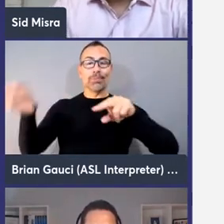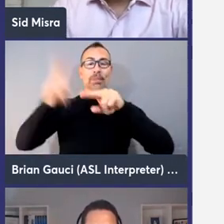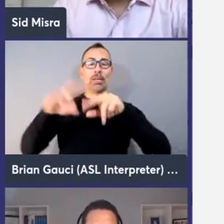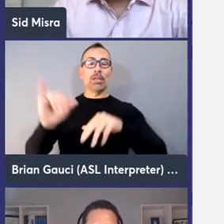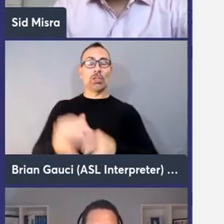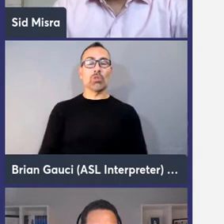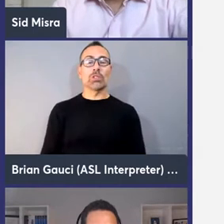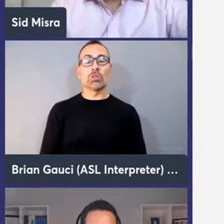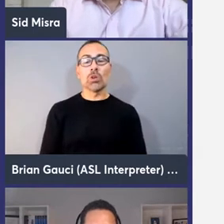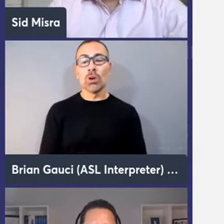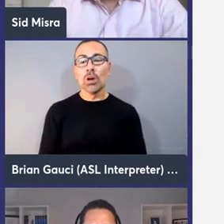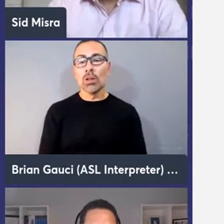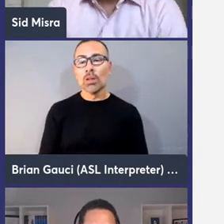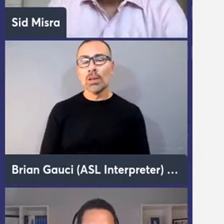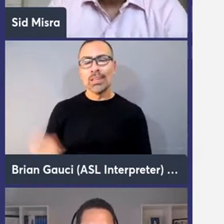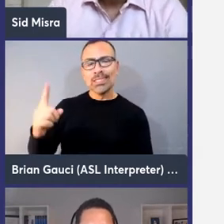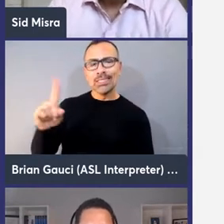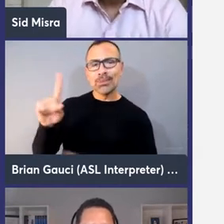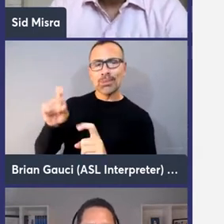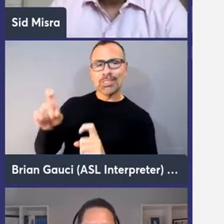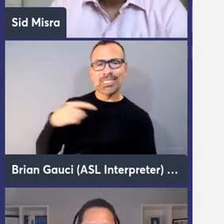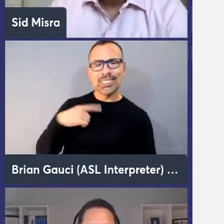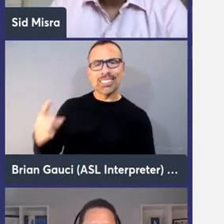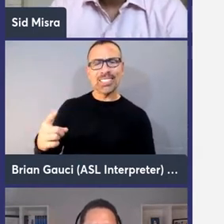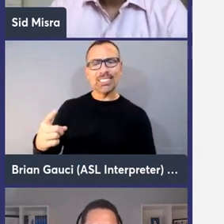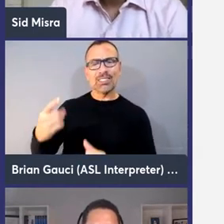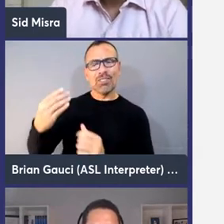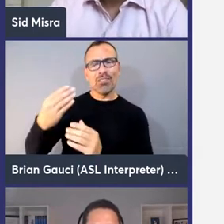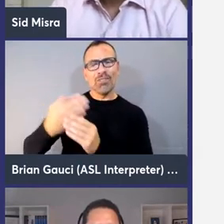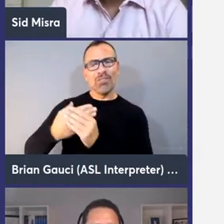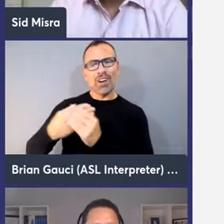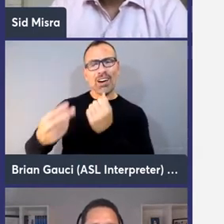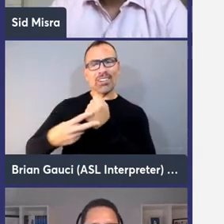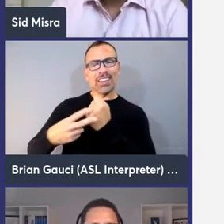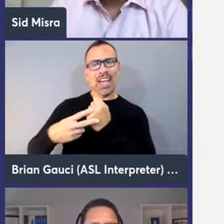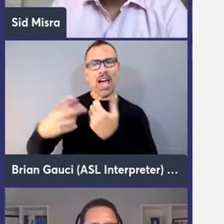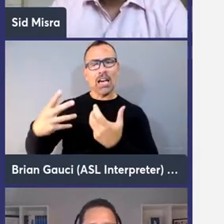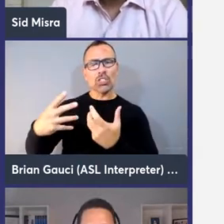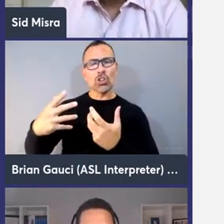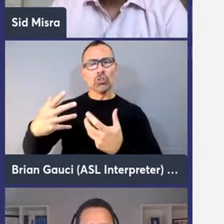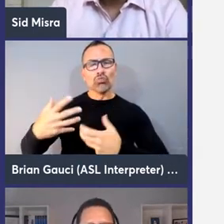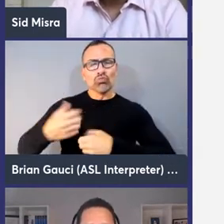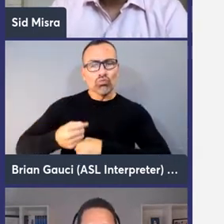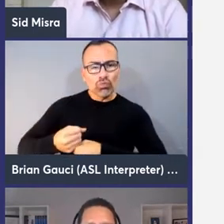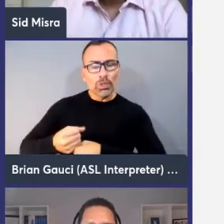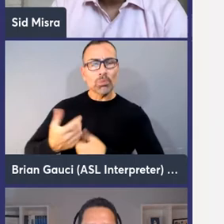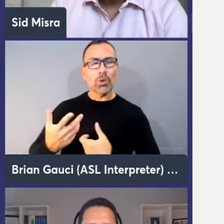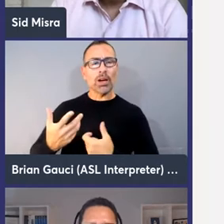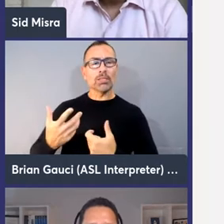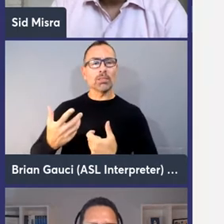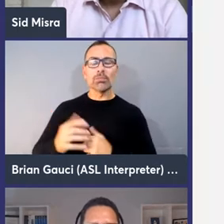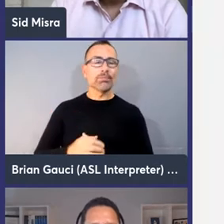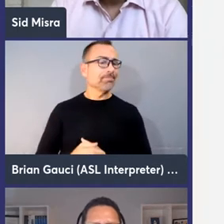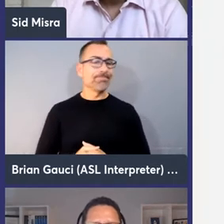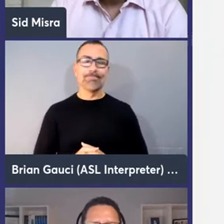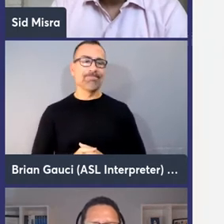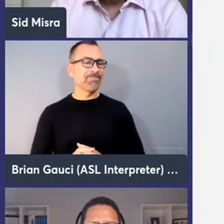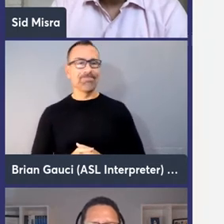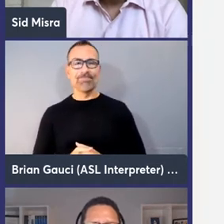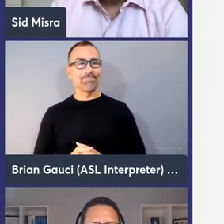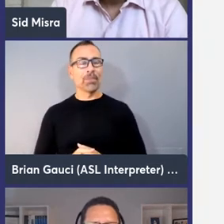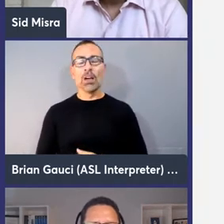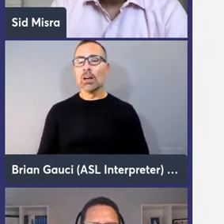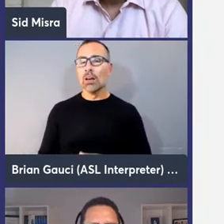asking, does file cache compress the cache in any way? We don't do any compression right now. Okay. And I'm sorry, are you